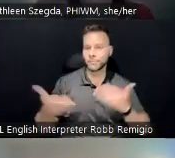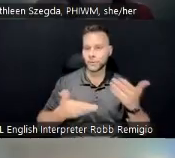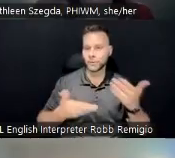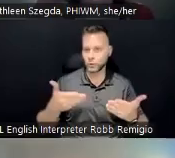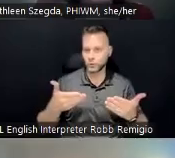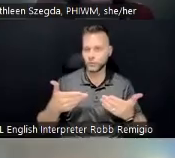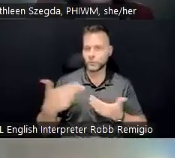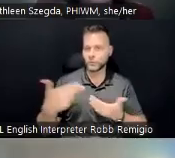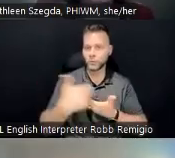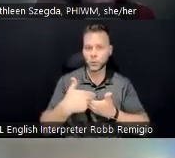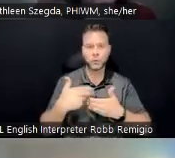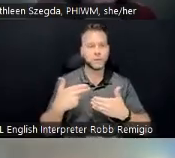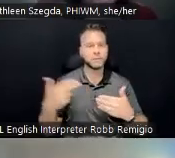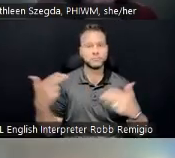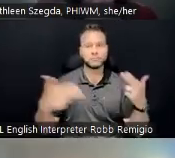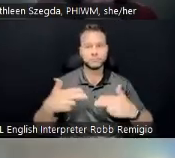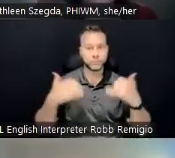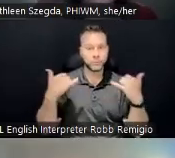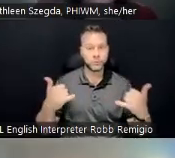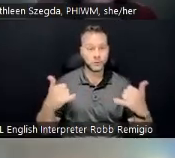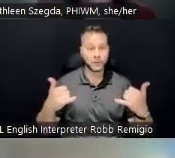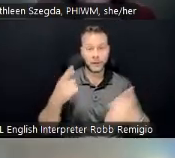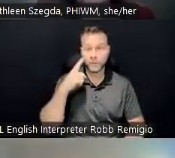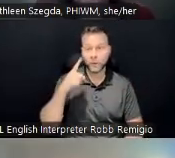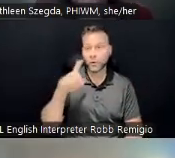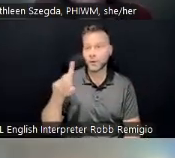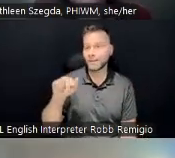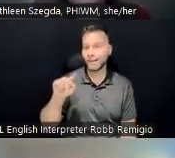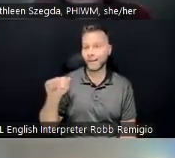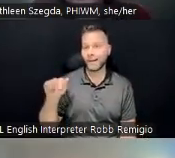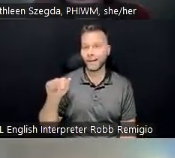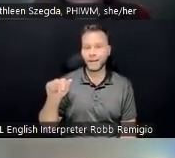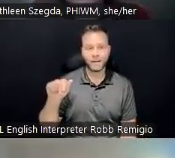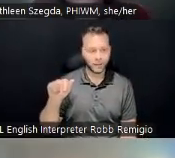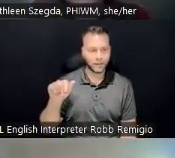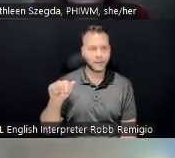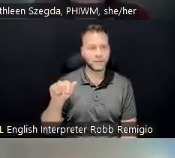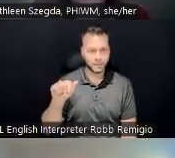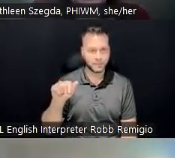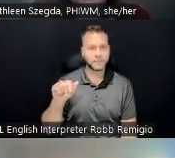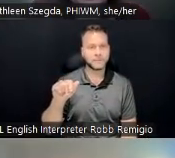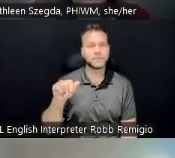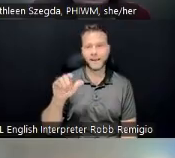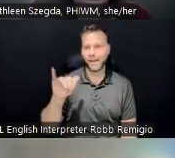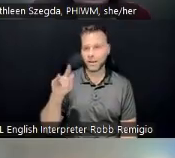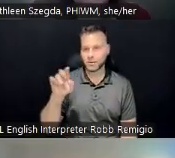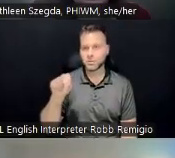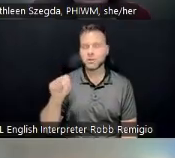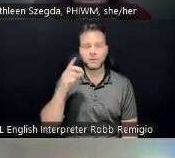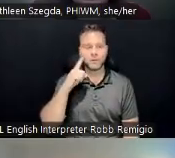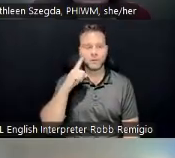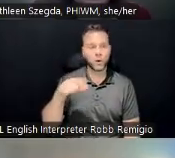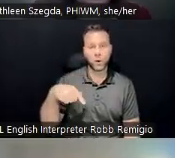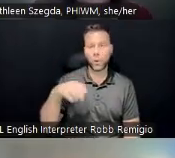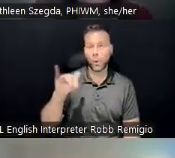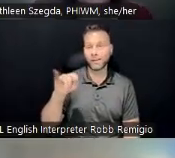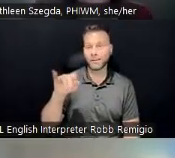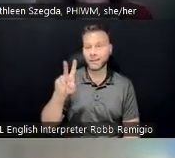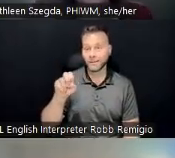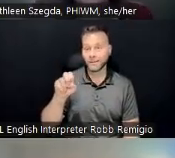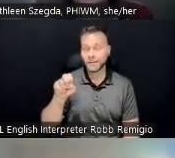for our Data to Action webinar on combining qualitative and quantitative data to advance equity in